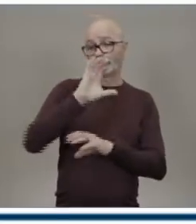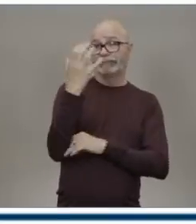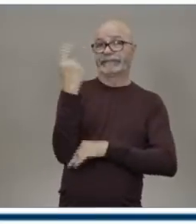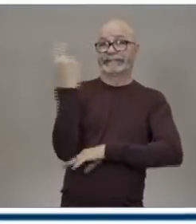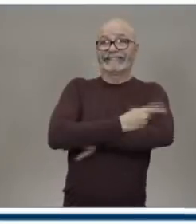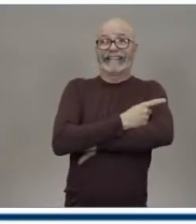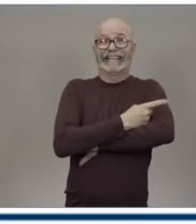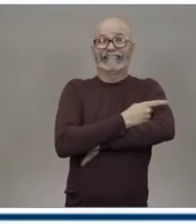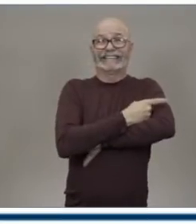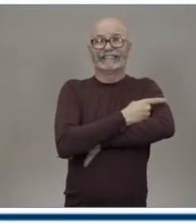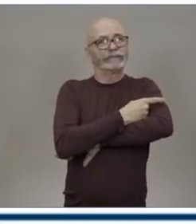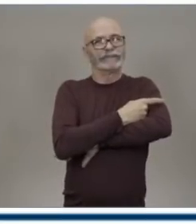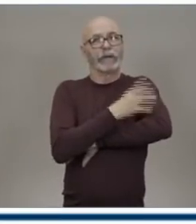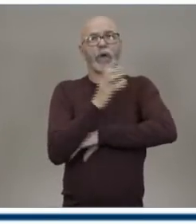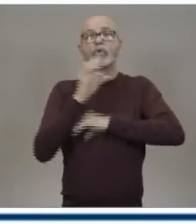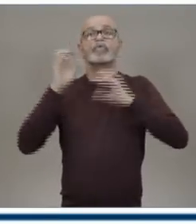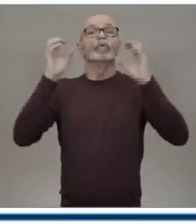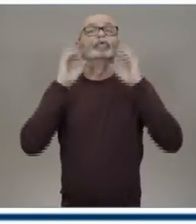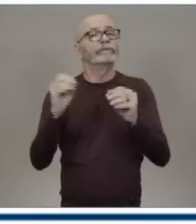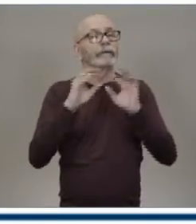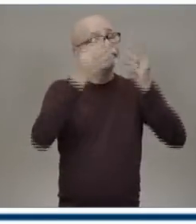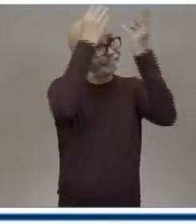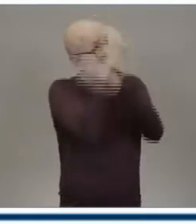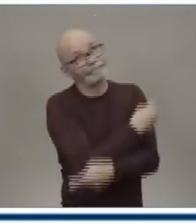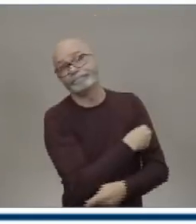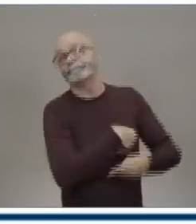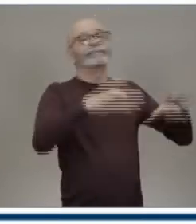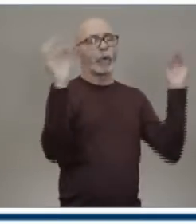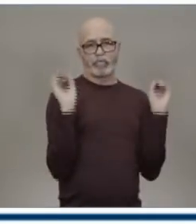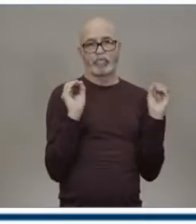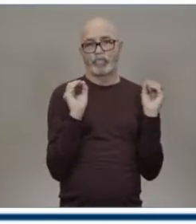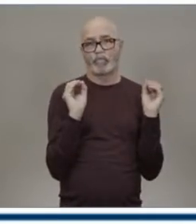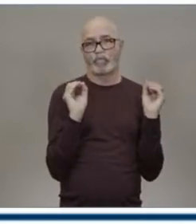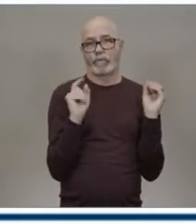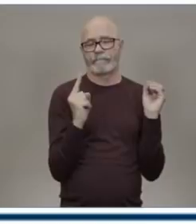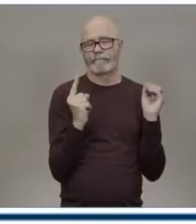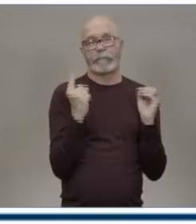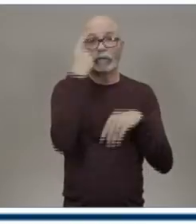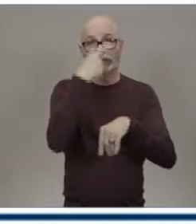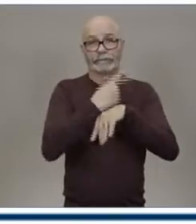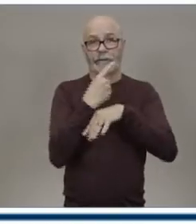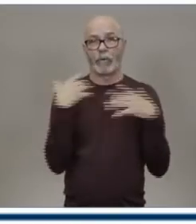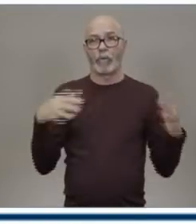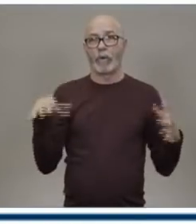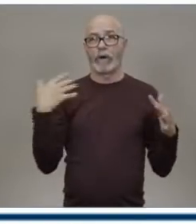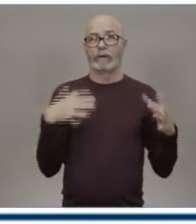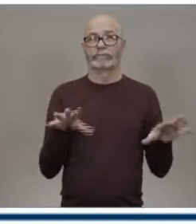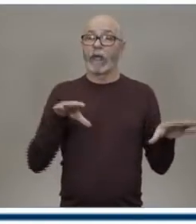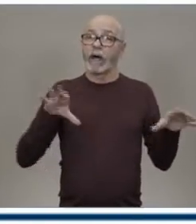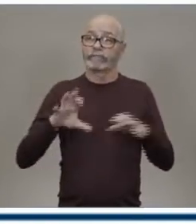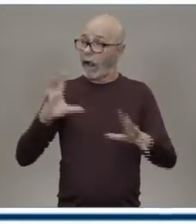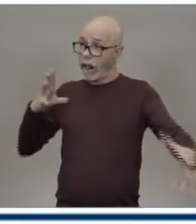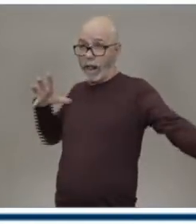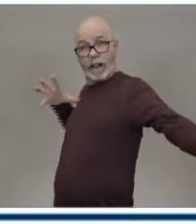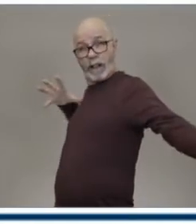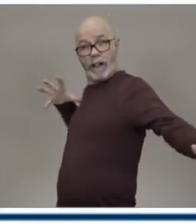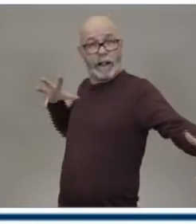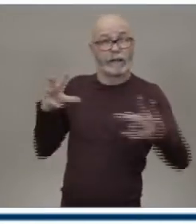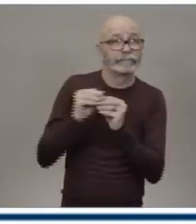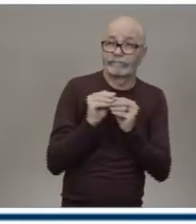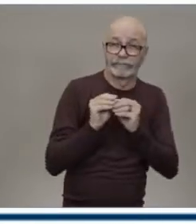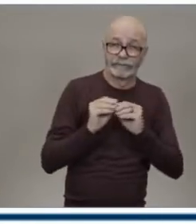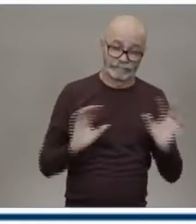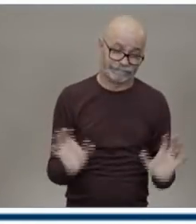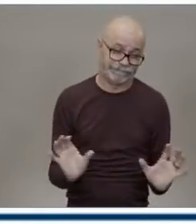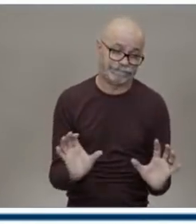release. Along with communications is the epidemiologists who work every day to be able to provide the numbers to go in those releases. So